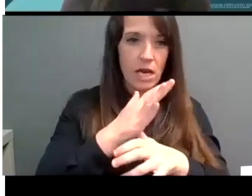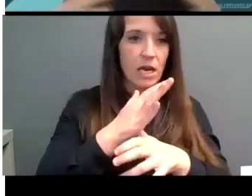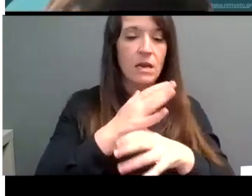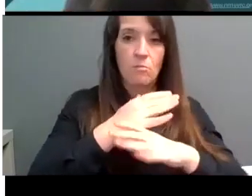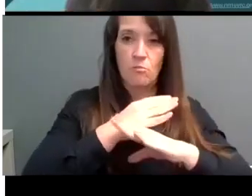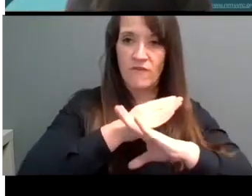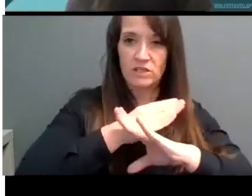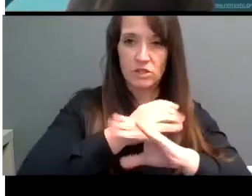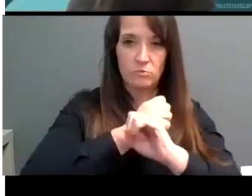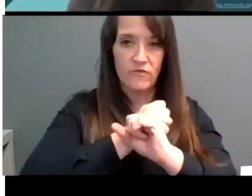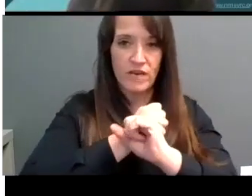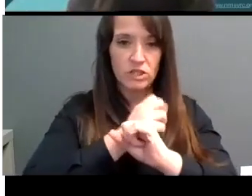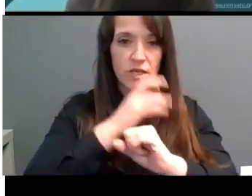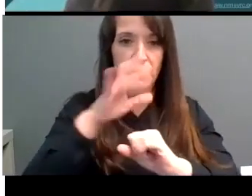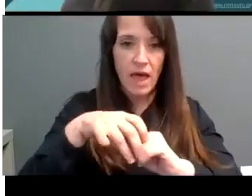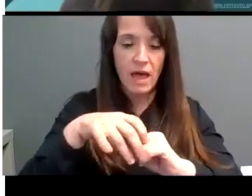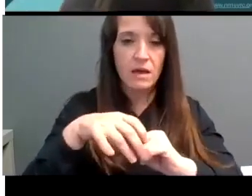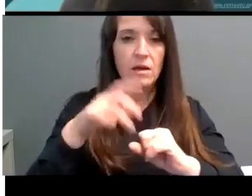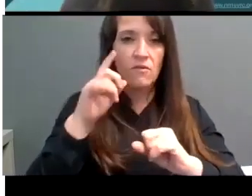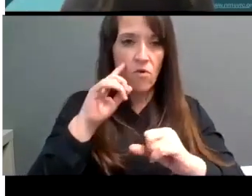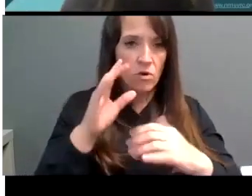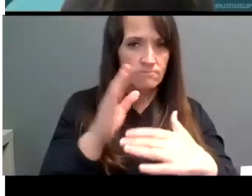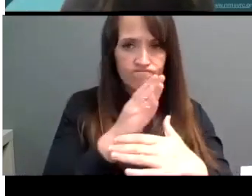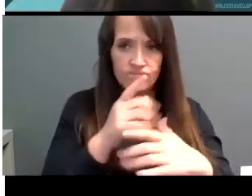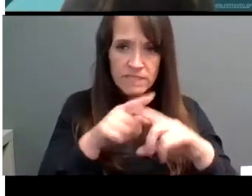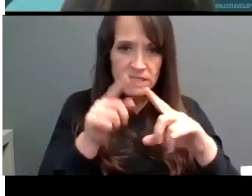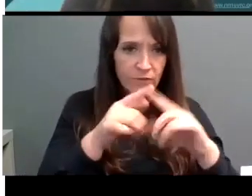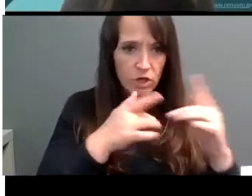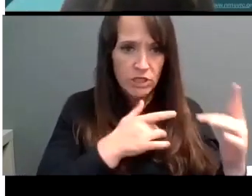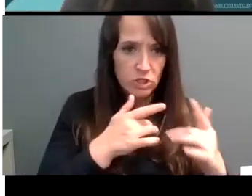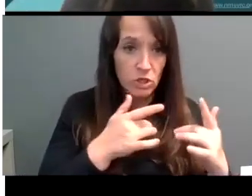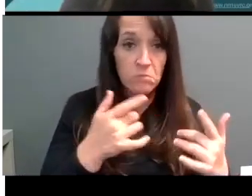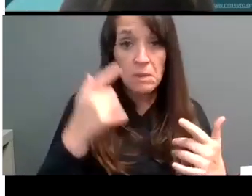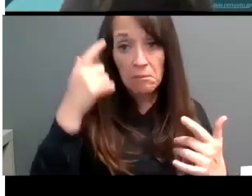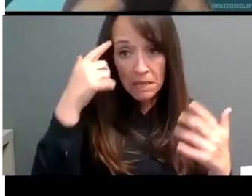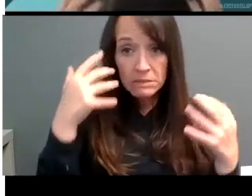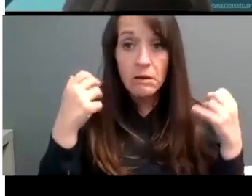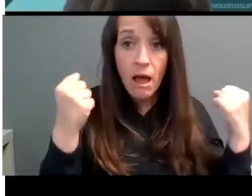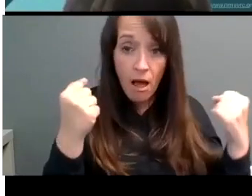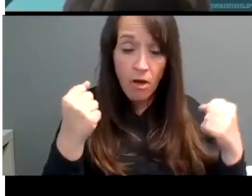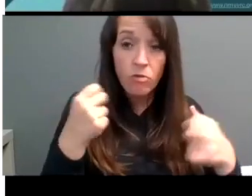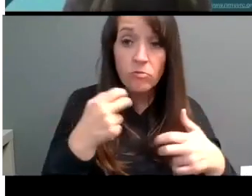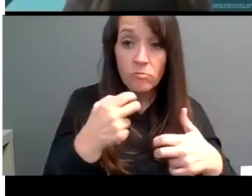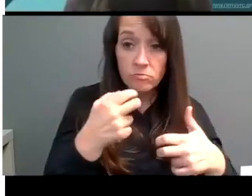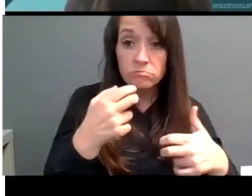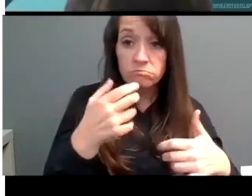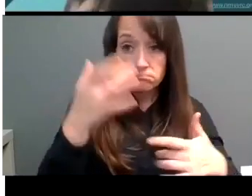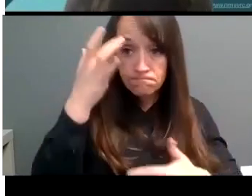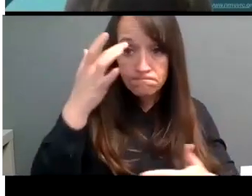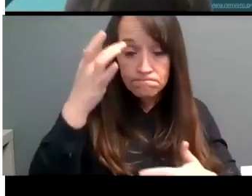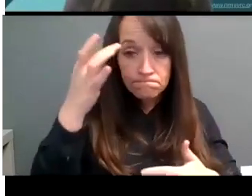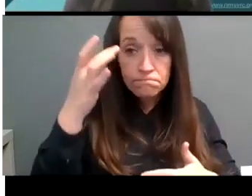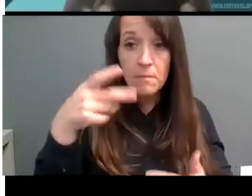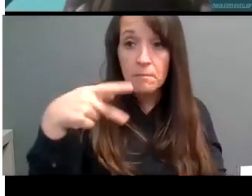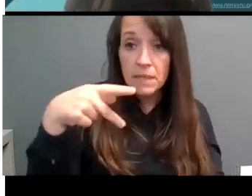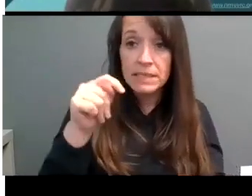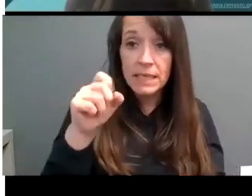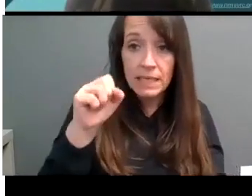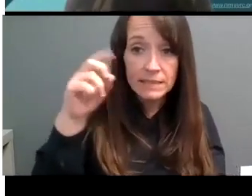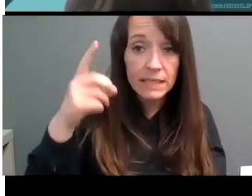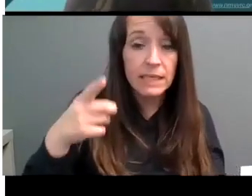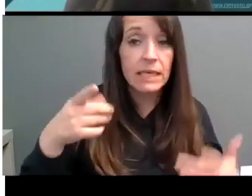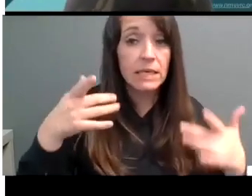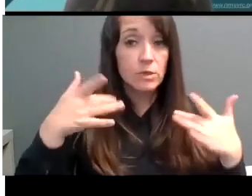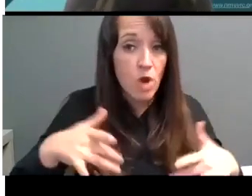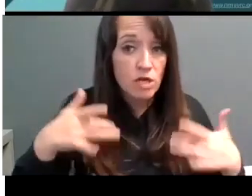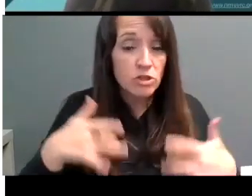prevention of a range of different concerns. So this could mean mental health disorders like post-traumatic stress disorder, depression, anxiety,